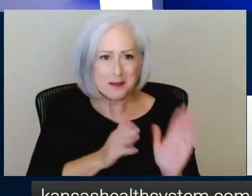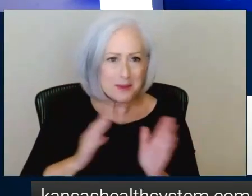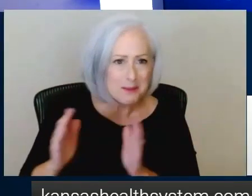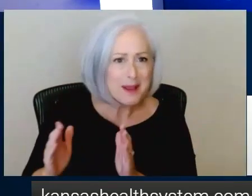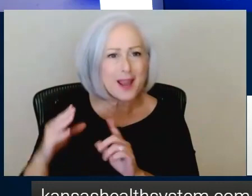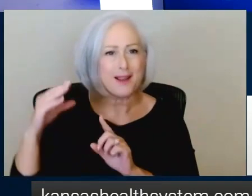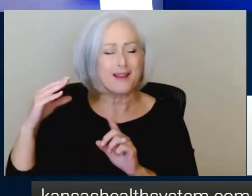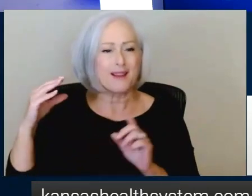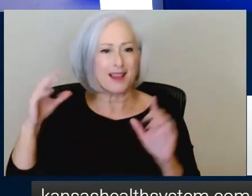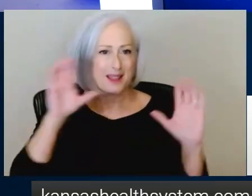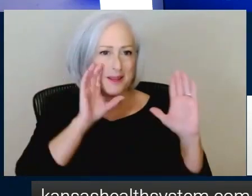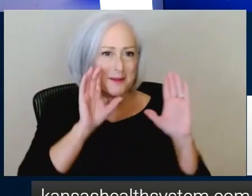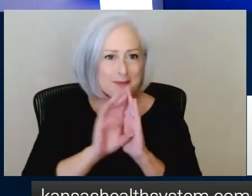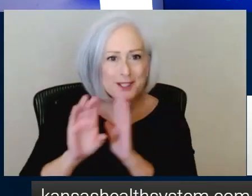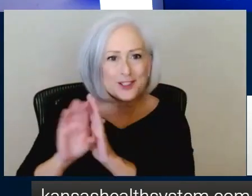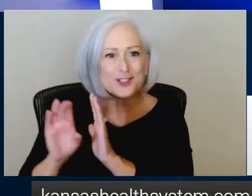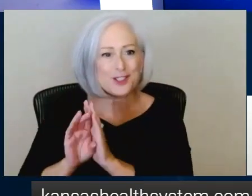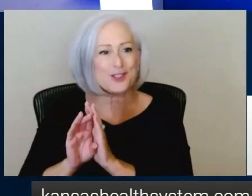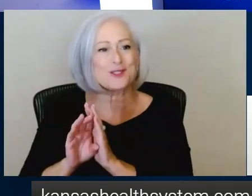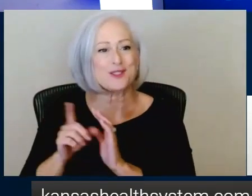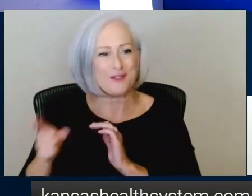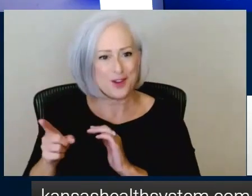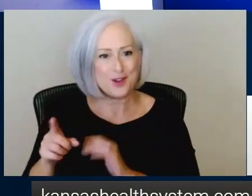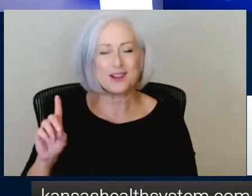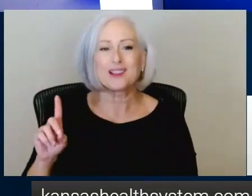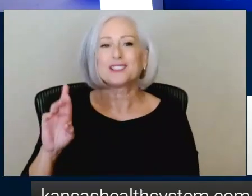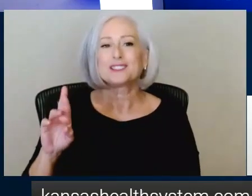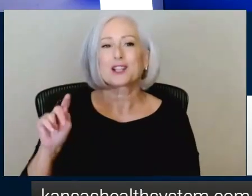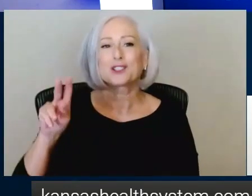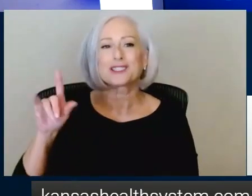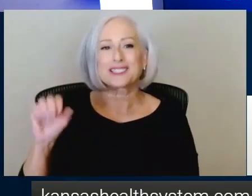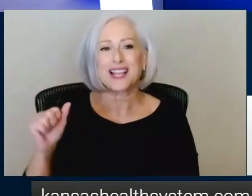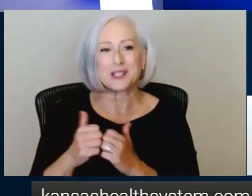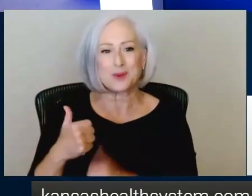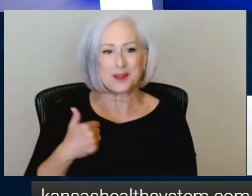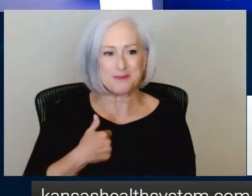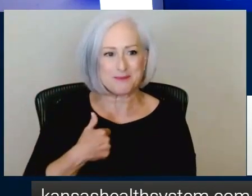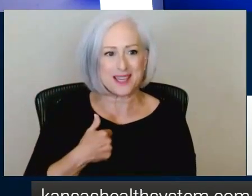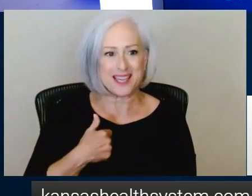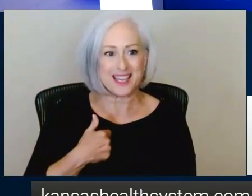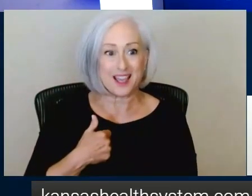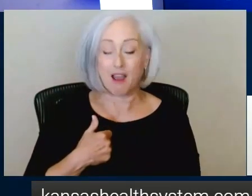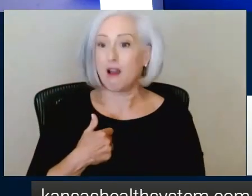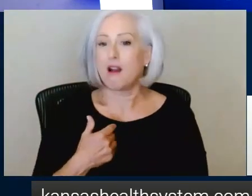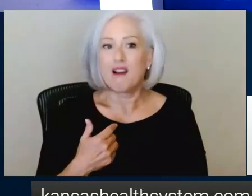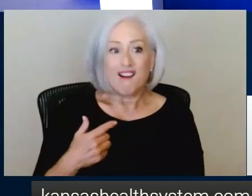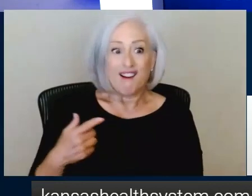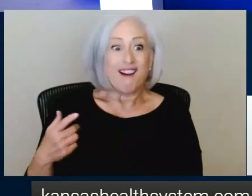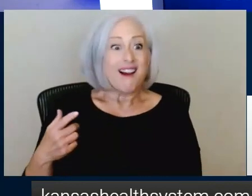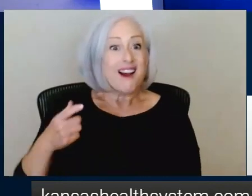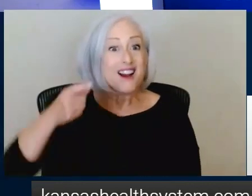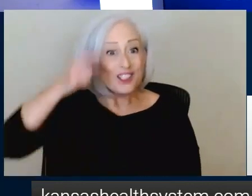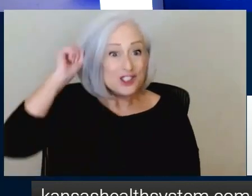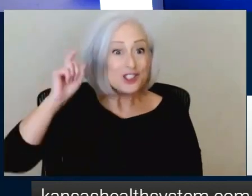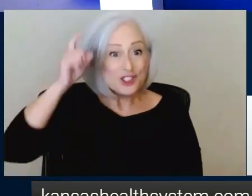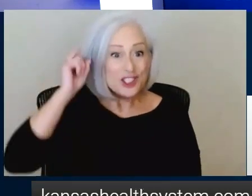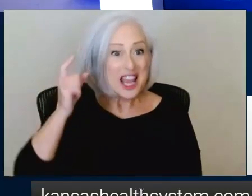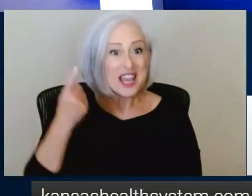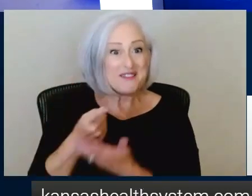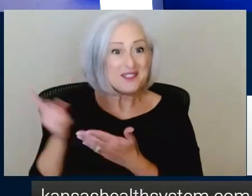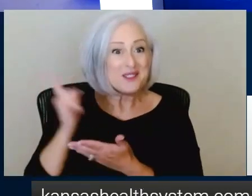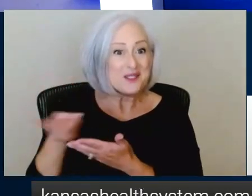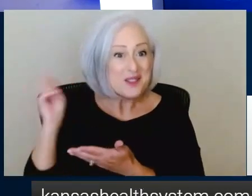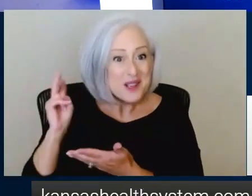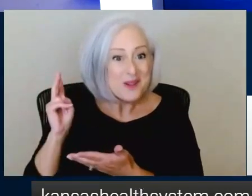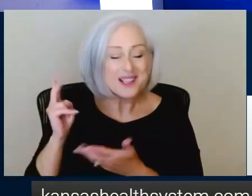of her. Dr. Seitz with me this morning. She and I we were together. I got my head shaved a couple weeks ago. Watched her getting that head shaved.